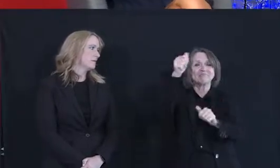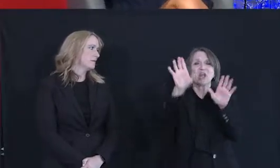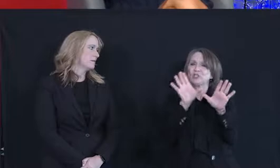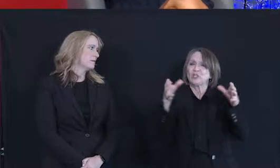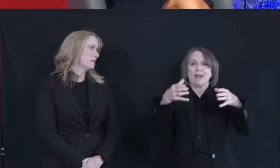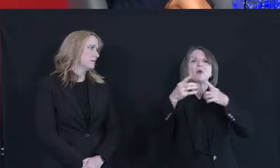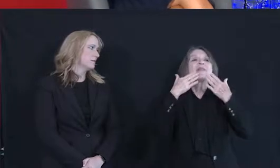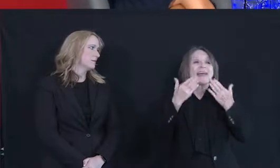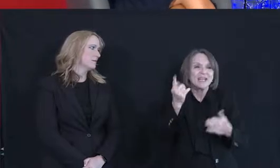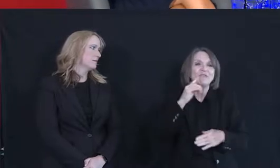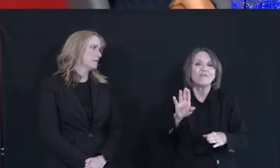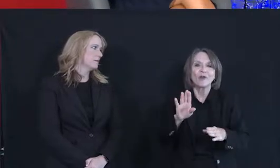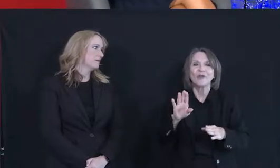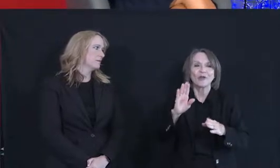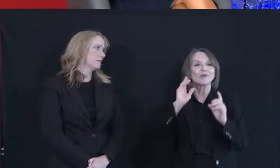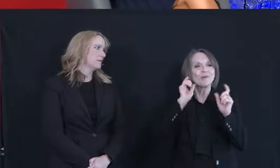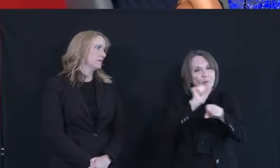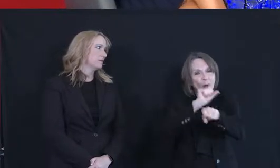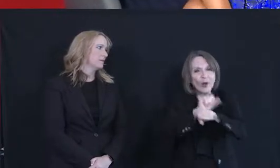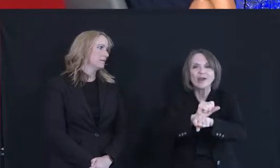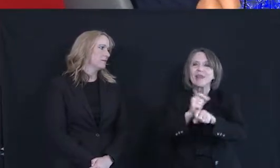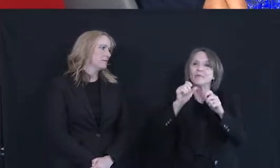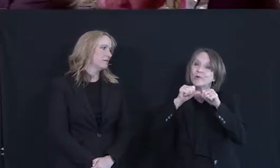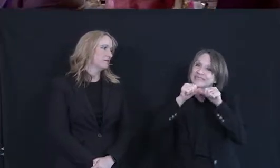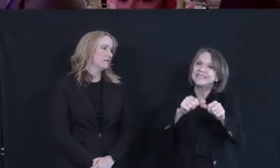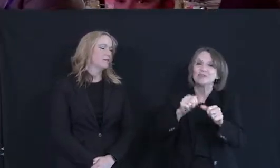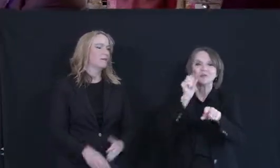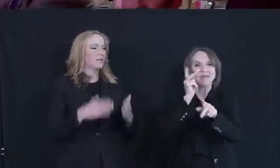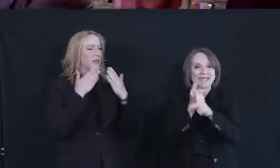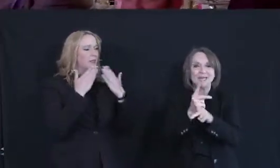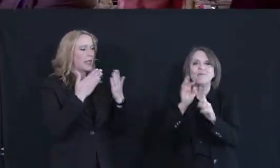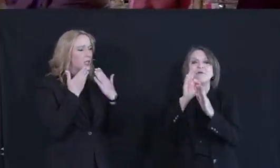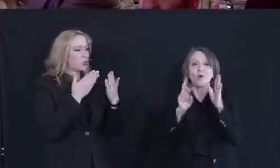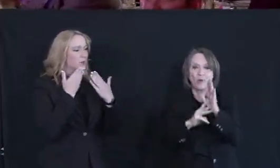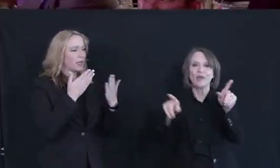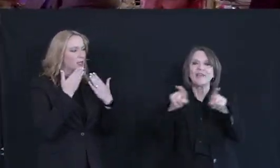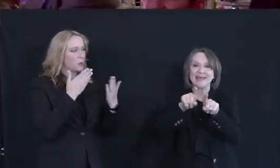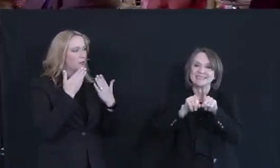let's keep making Fort Worth the world-class City that it is thank you